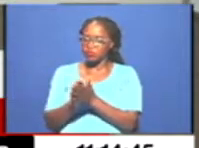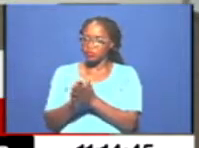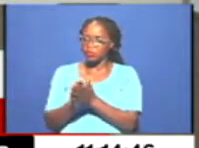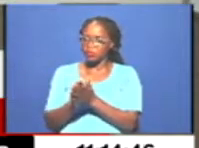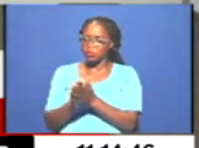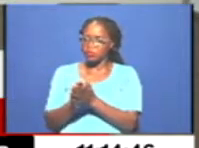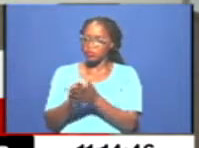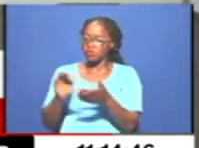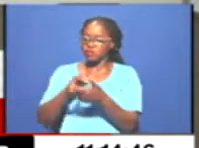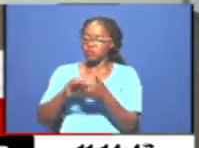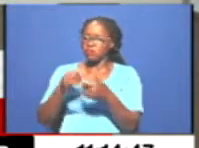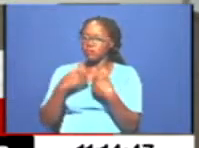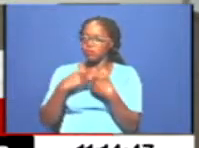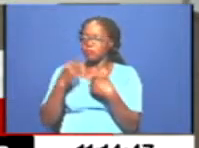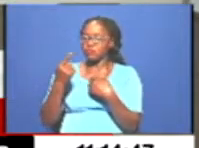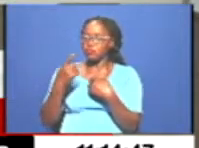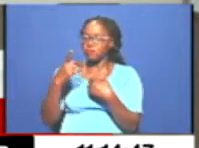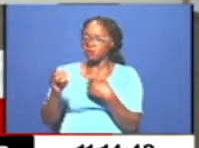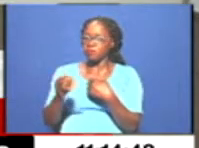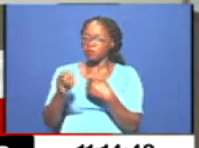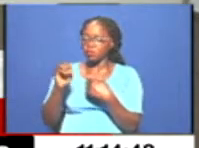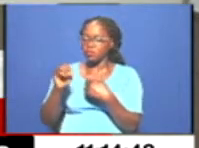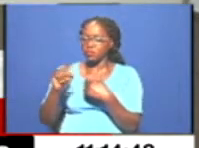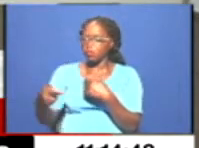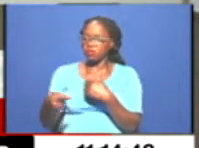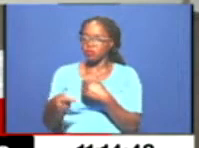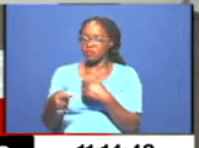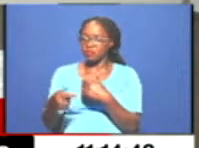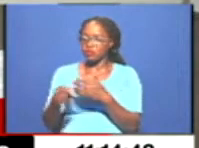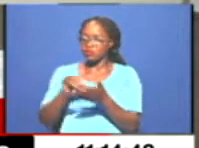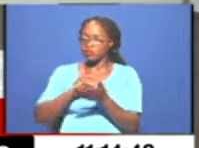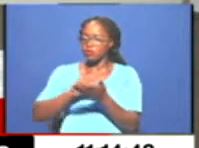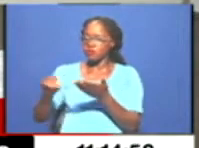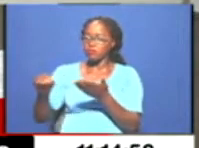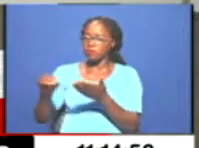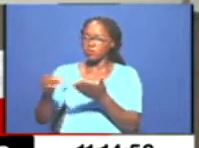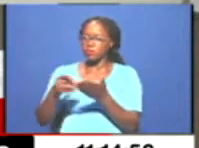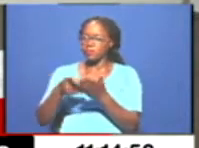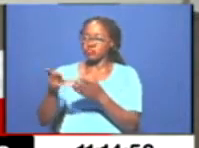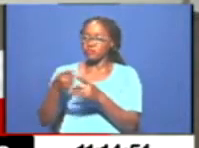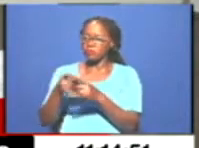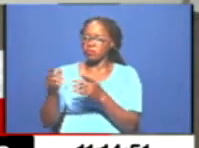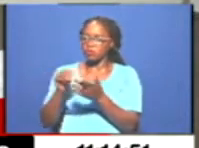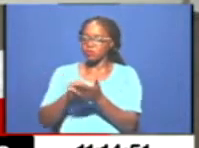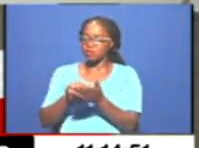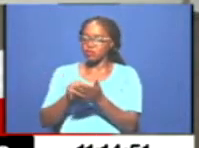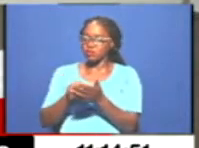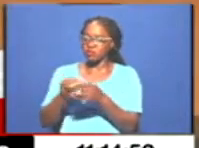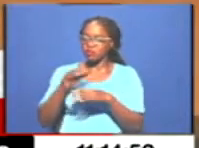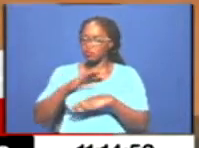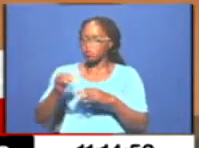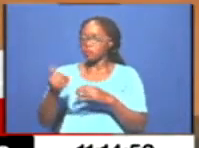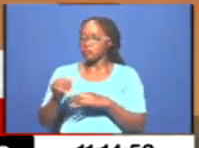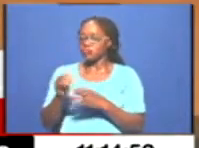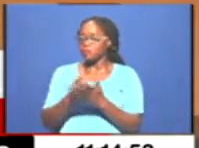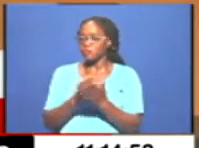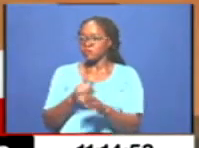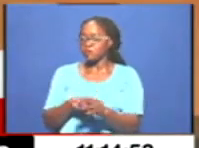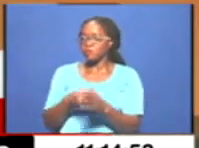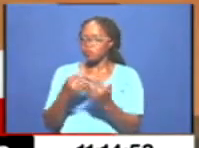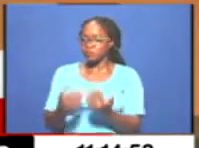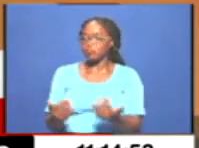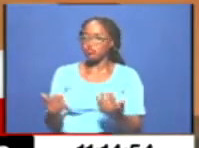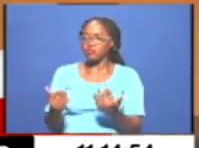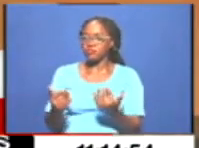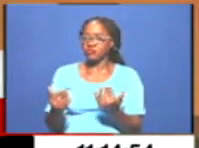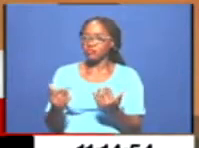to 150,000 of clearing costs. But again, we found that's not sufficient. Sometimes the equipment and what